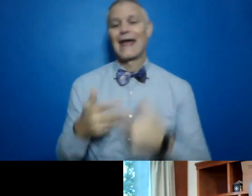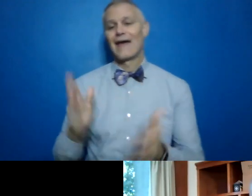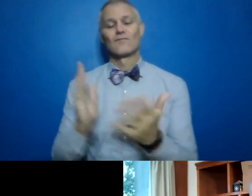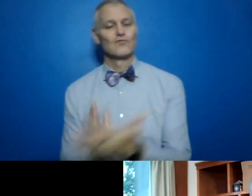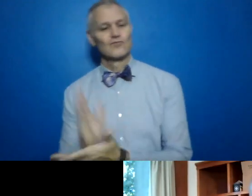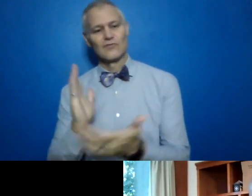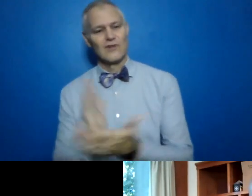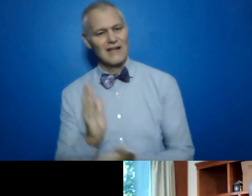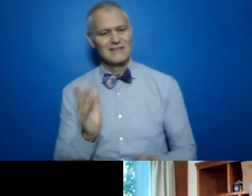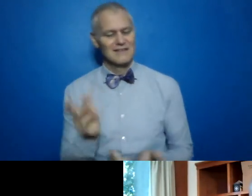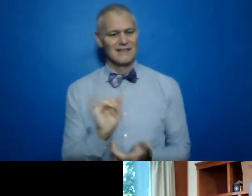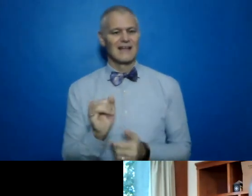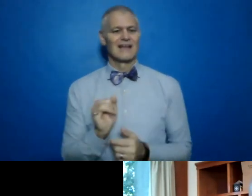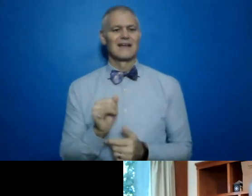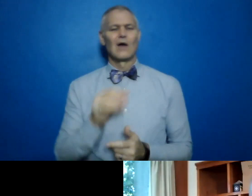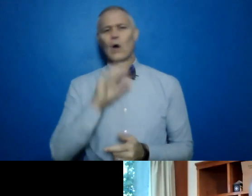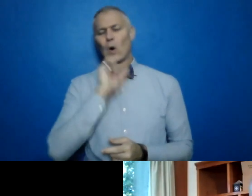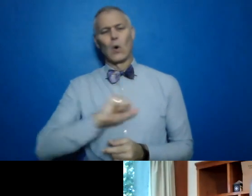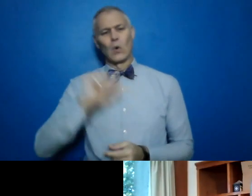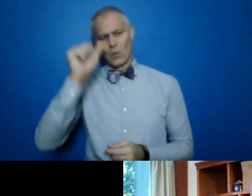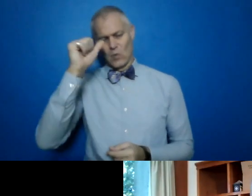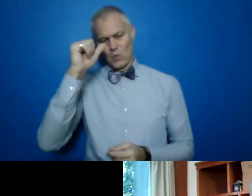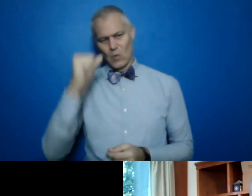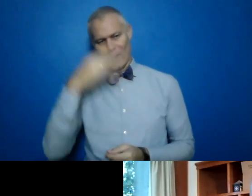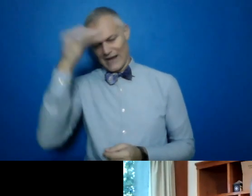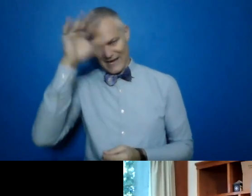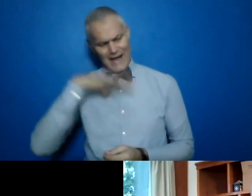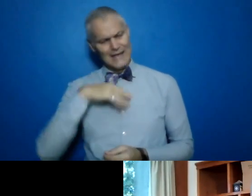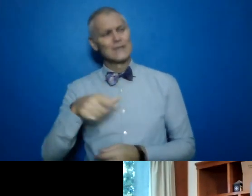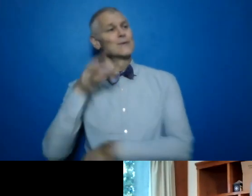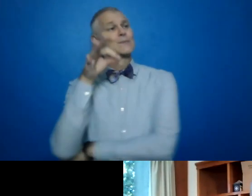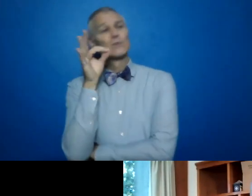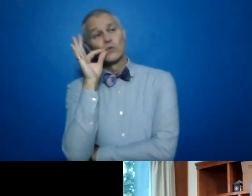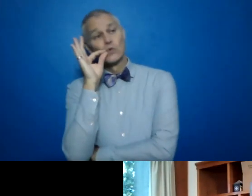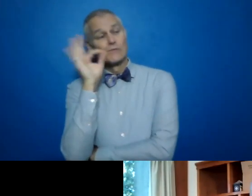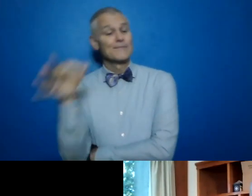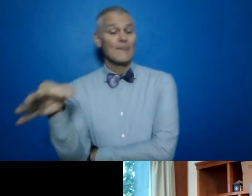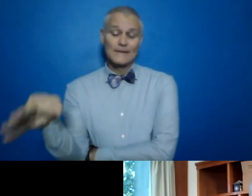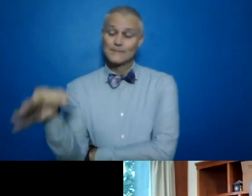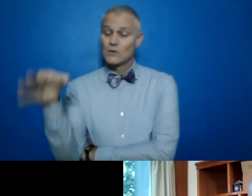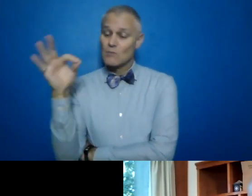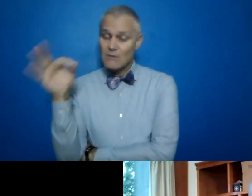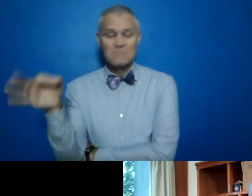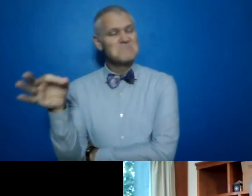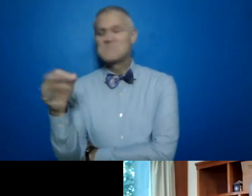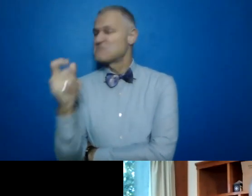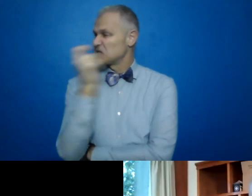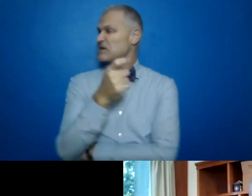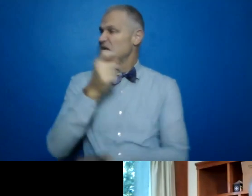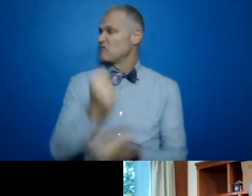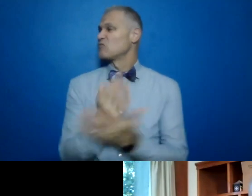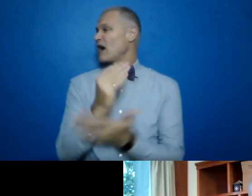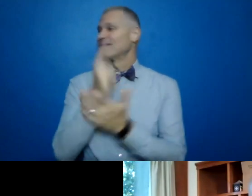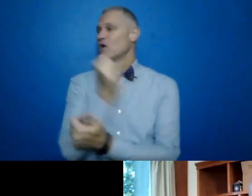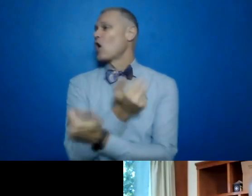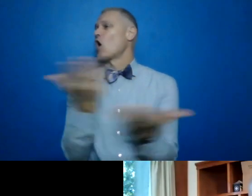though a bunch of old white guys were sipping tea one day and we're like, you know what, let's give everybody rights. And I